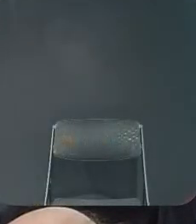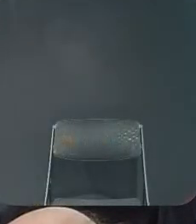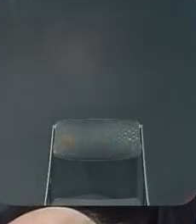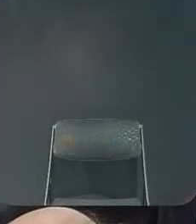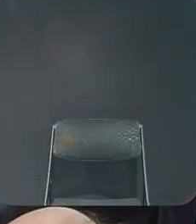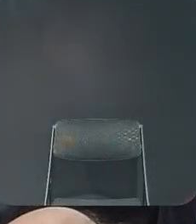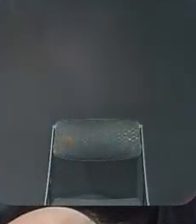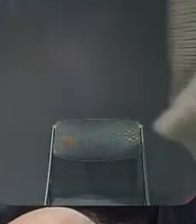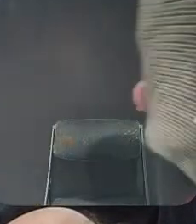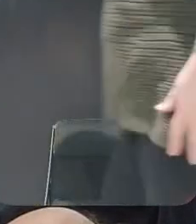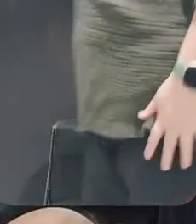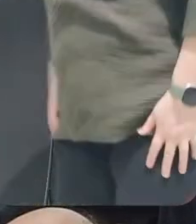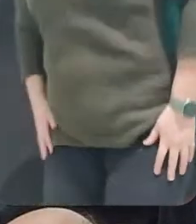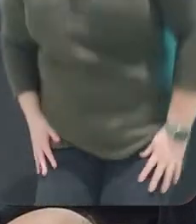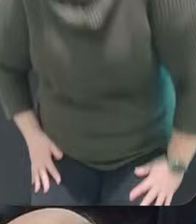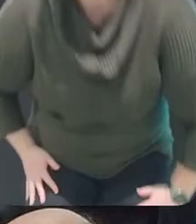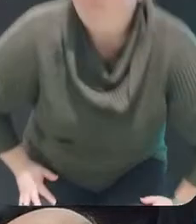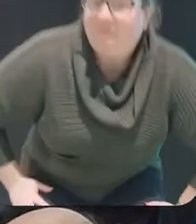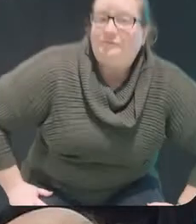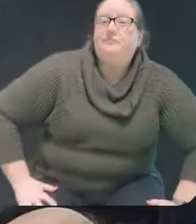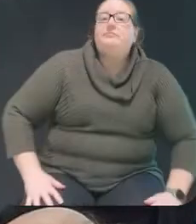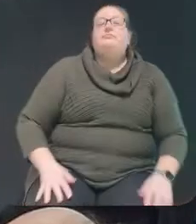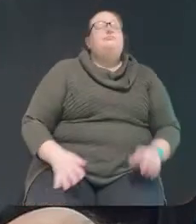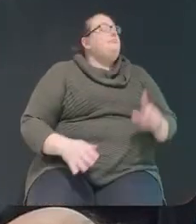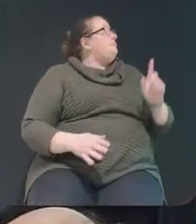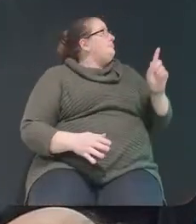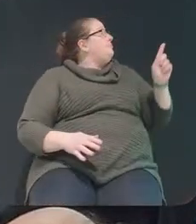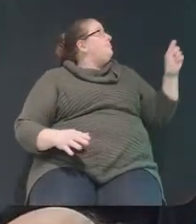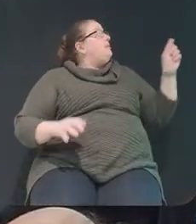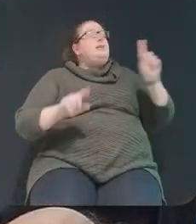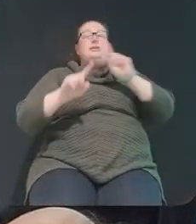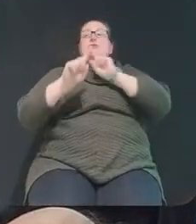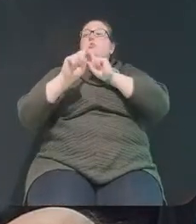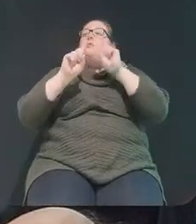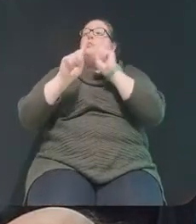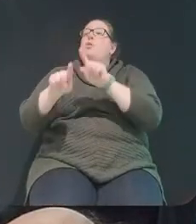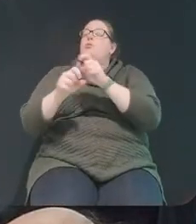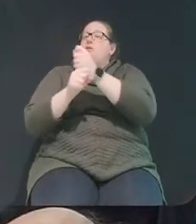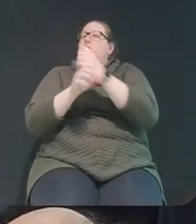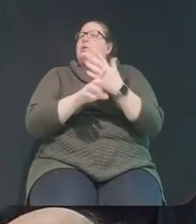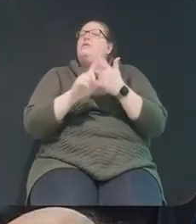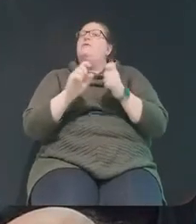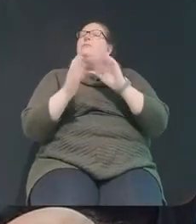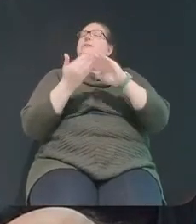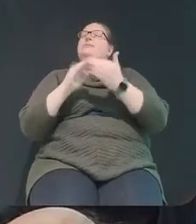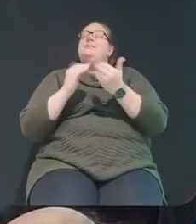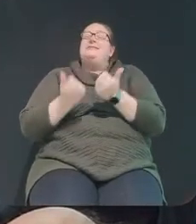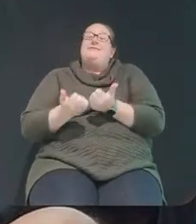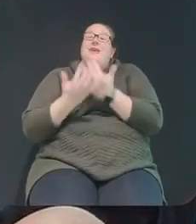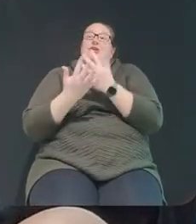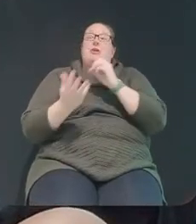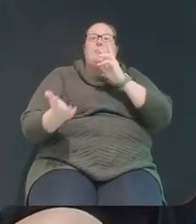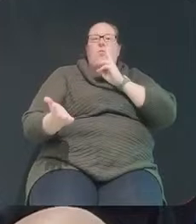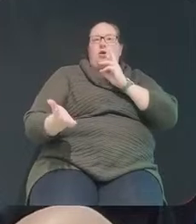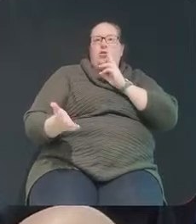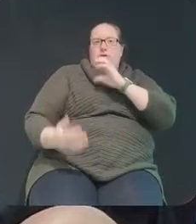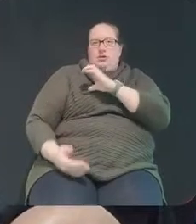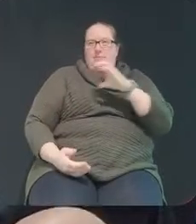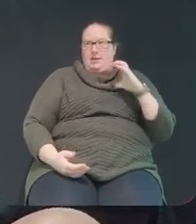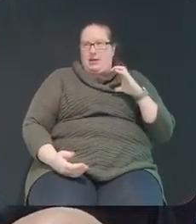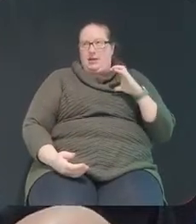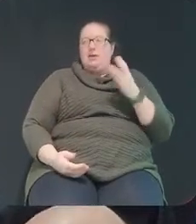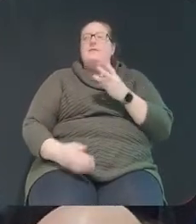This handwritten report, also from the general files collection, was prepared by the city's Fire and Water Committee a couple months later